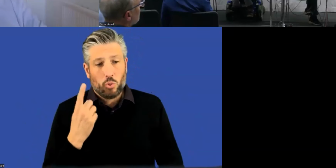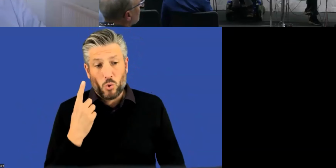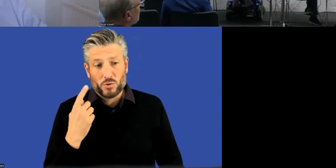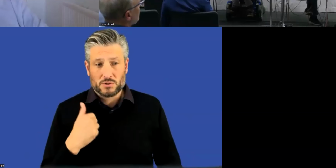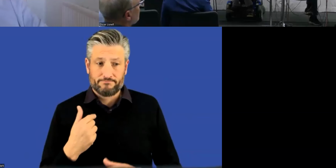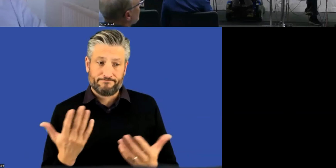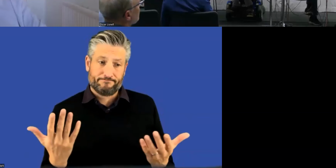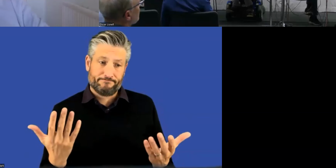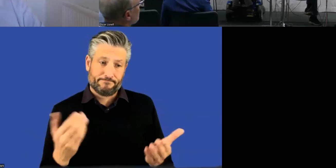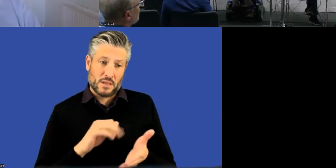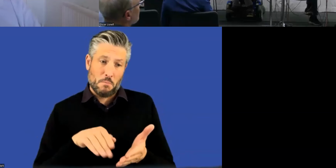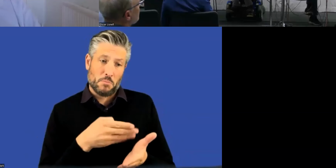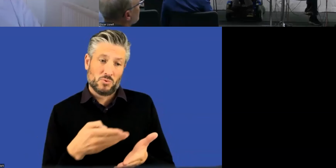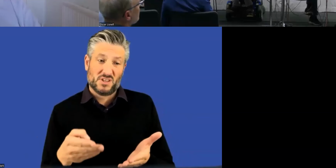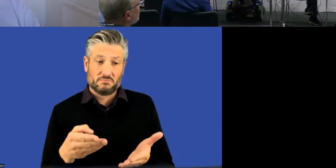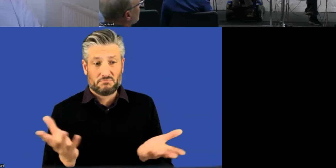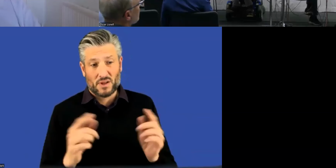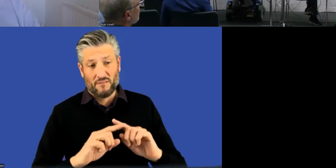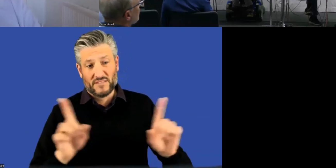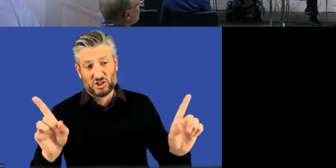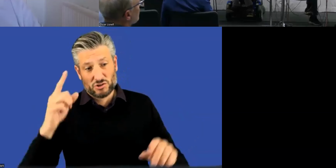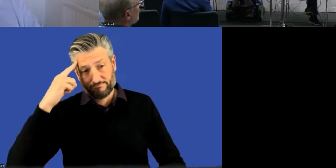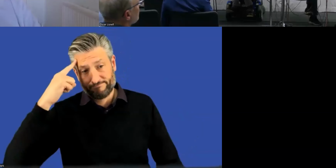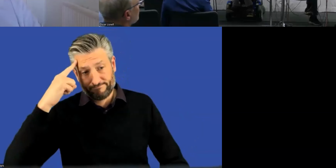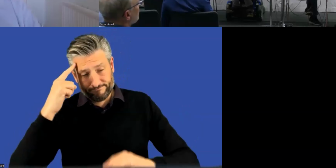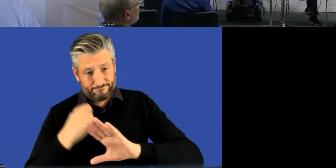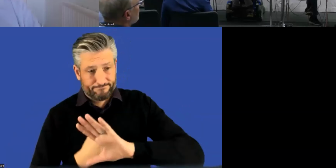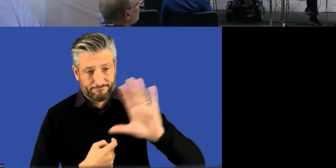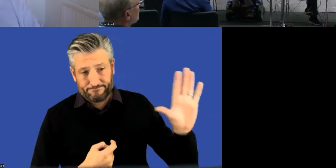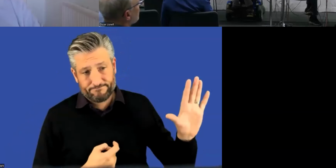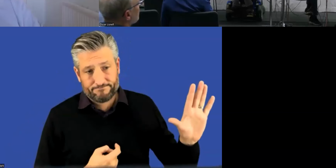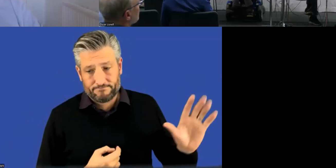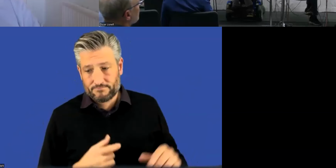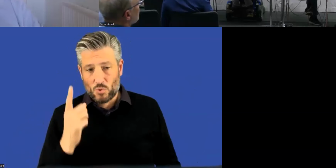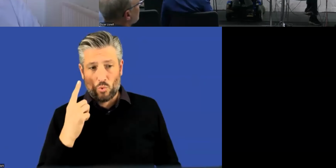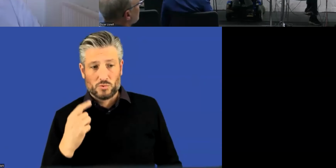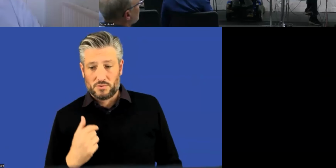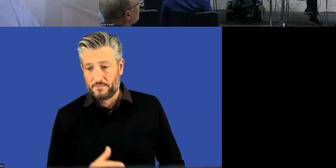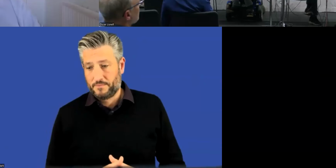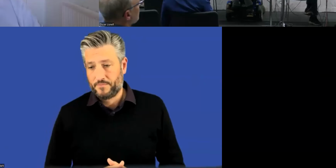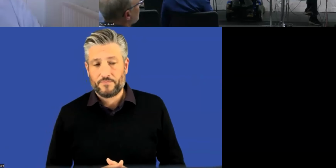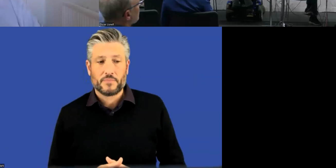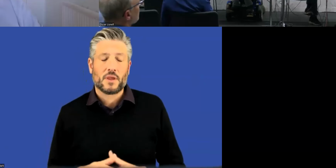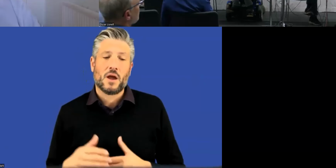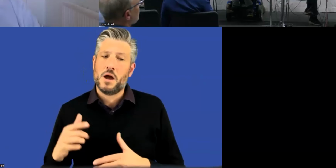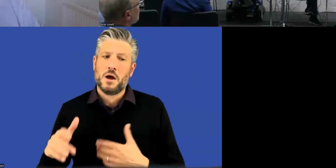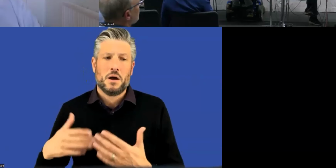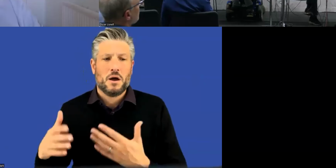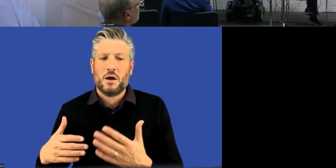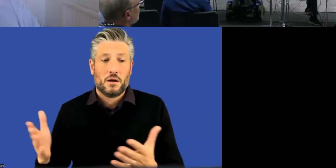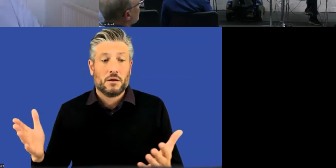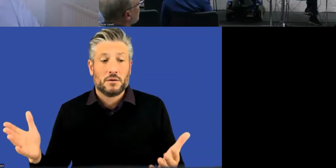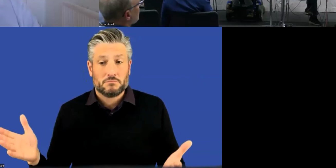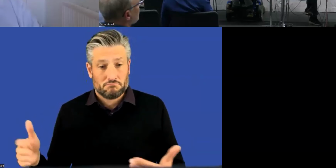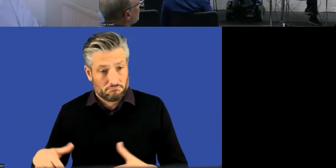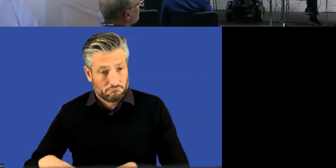I had absolutely no idea how this could be about. And so I came home and,